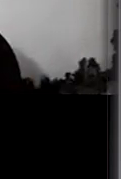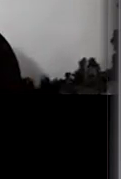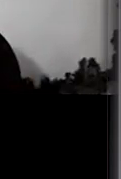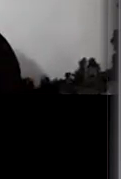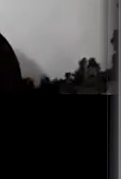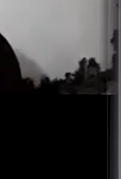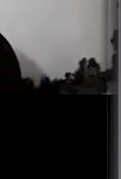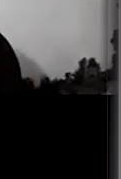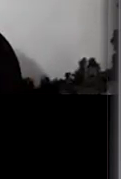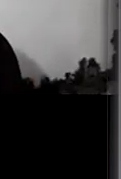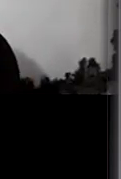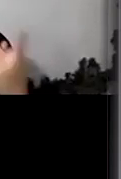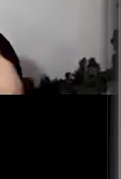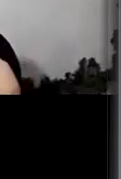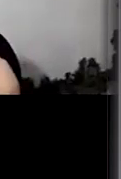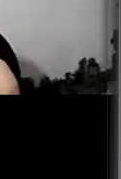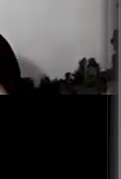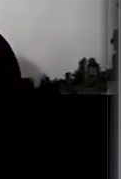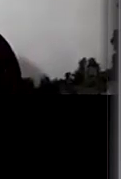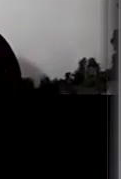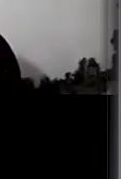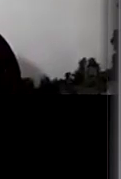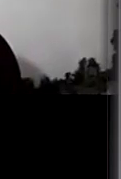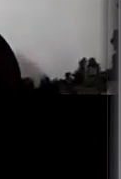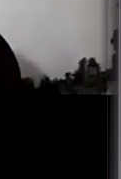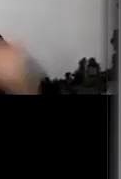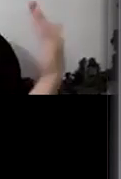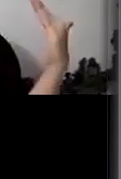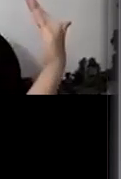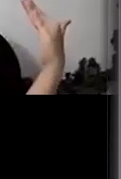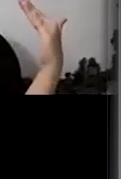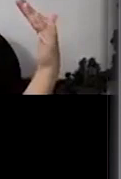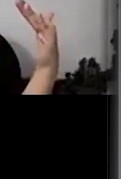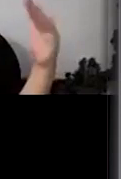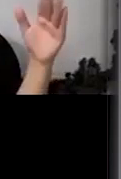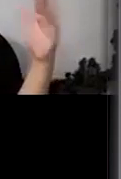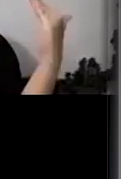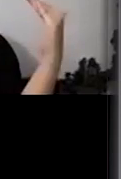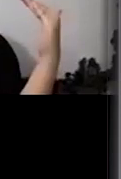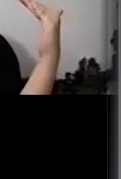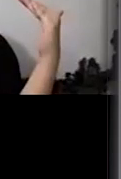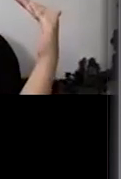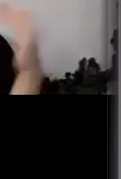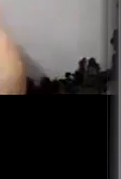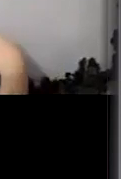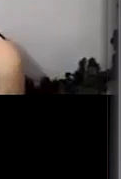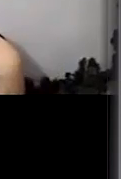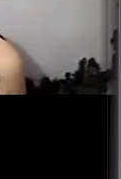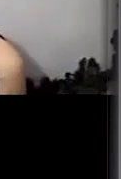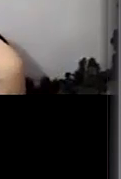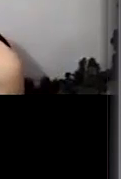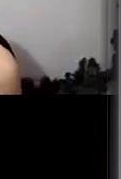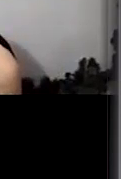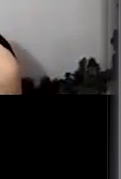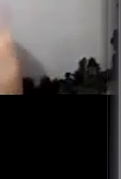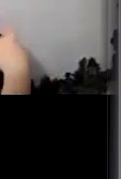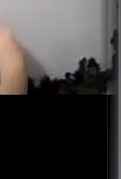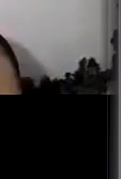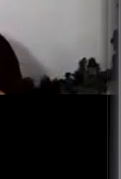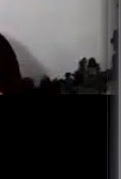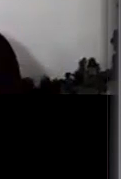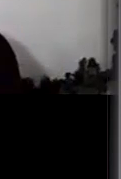meron po siyang mga limitations like I think for the Autocrat you can only send 50